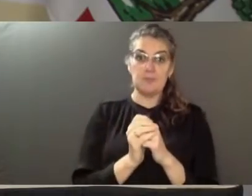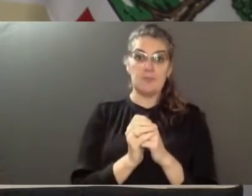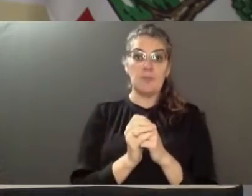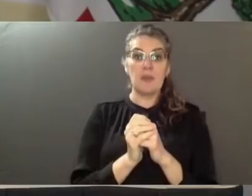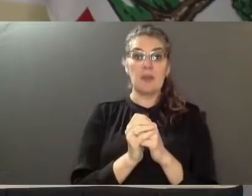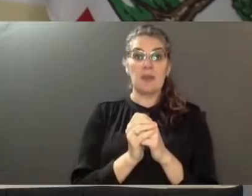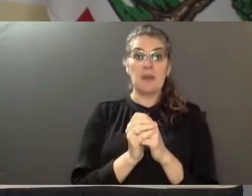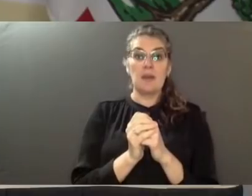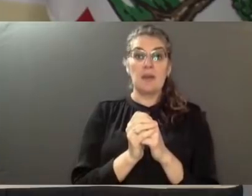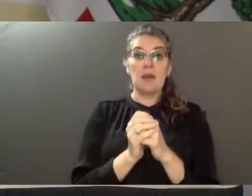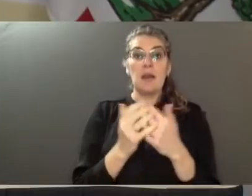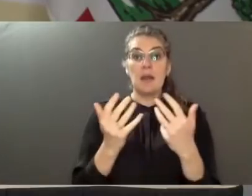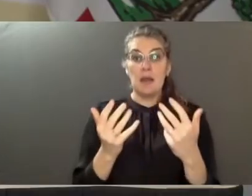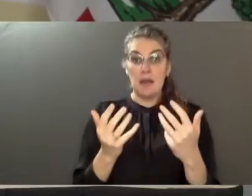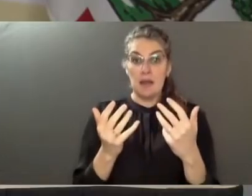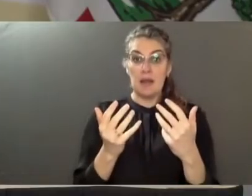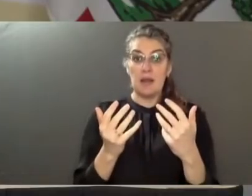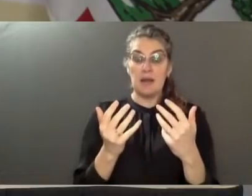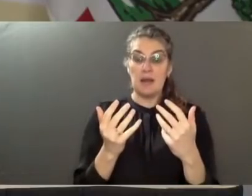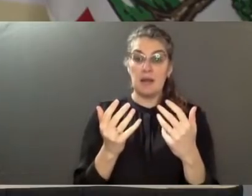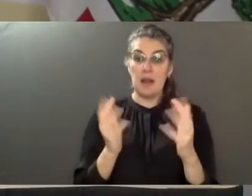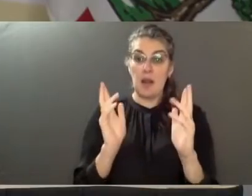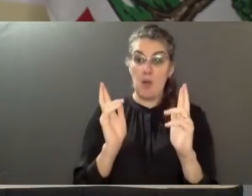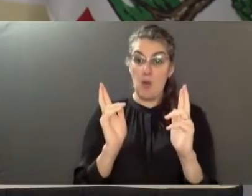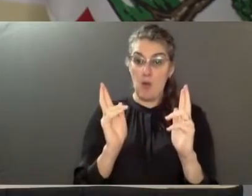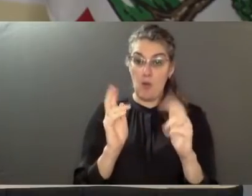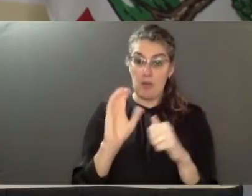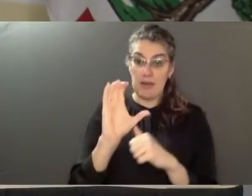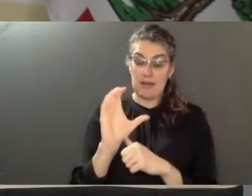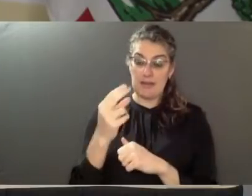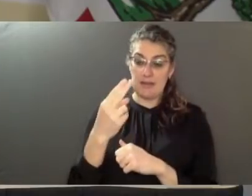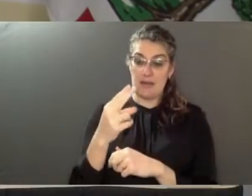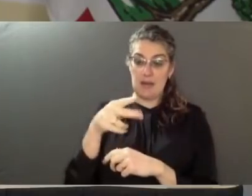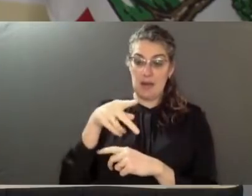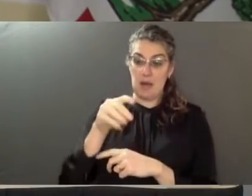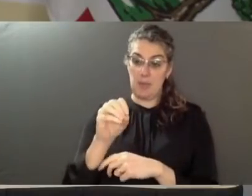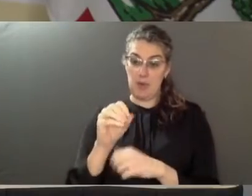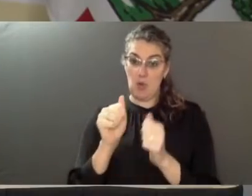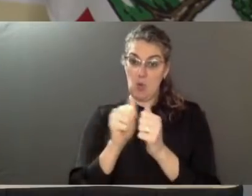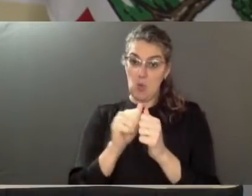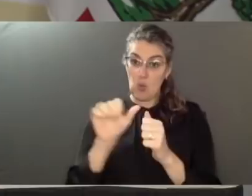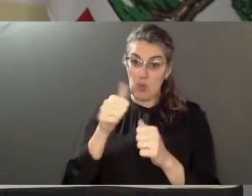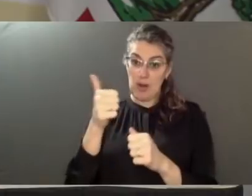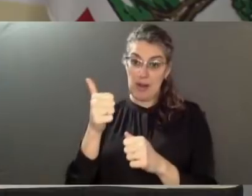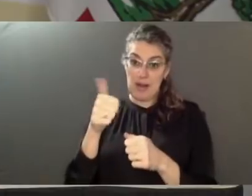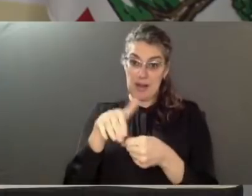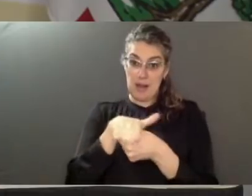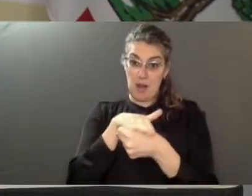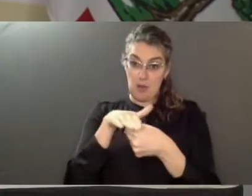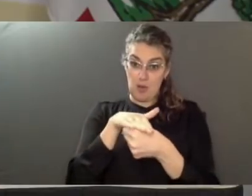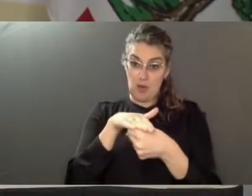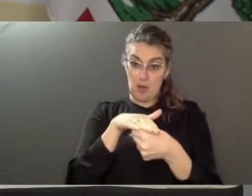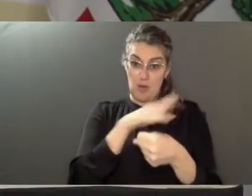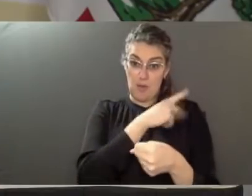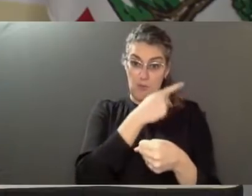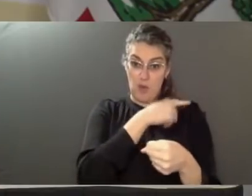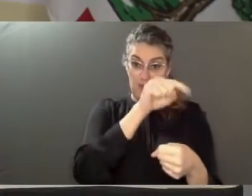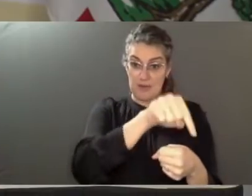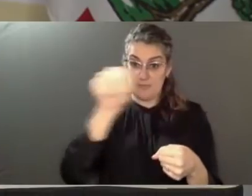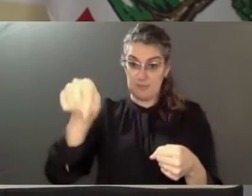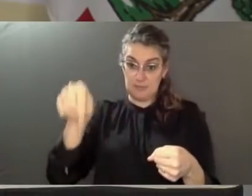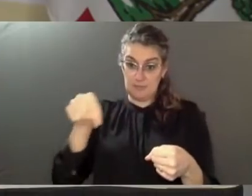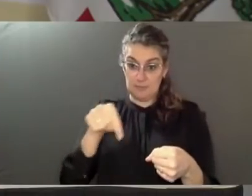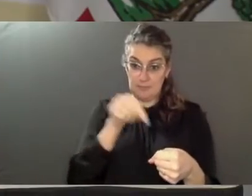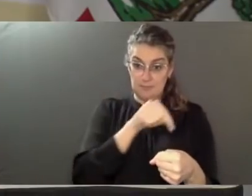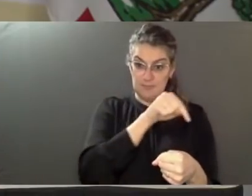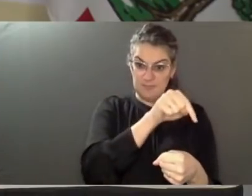well as with our CPHO officials in all 4 regions. But until we can see a dramatic reduction in the